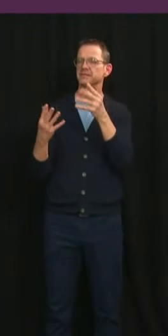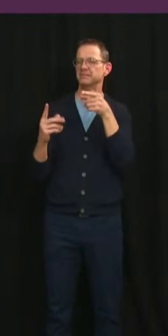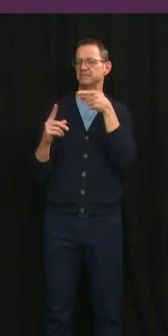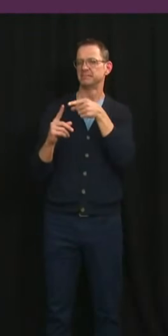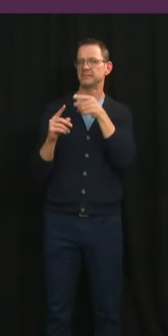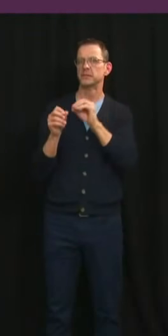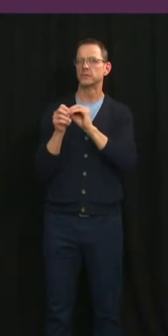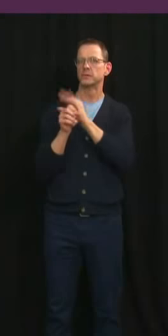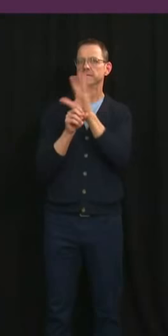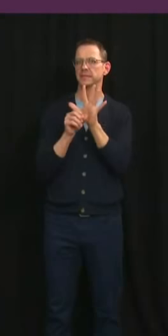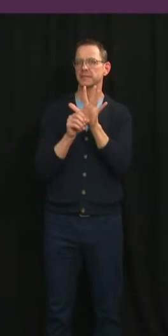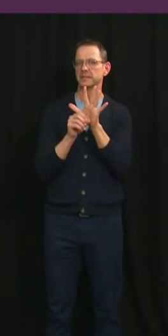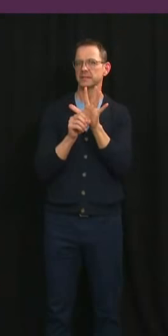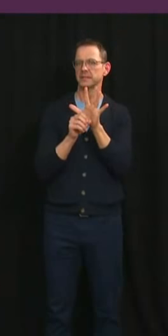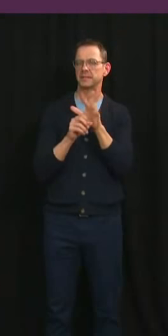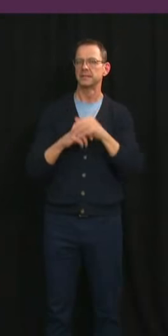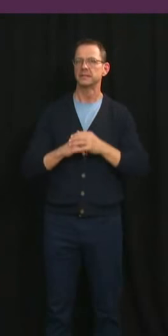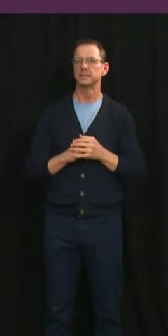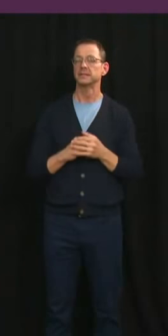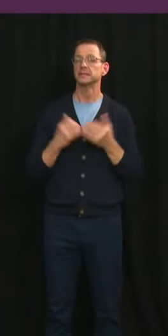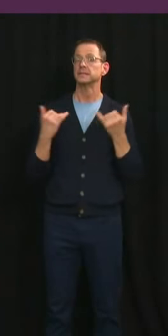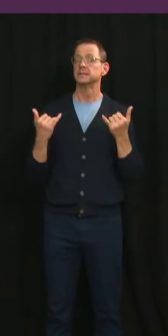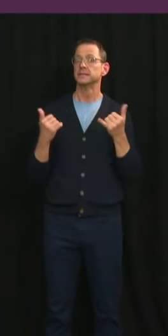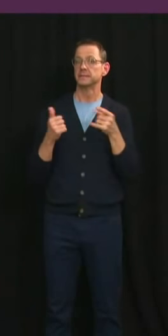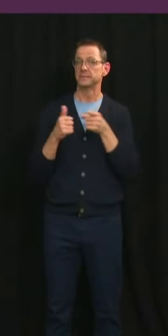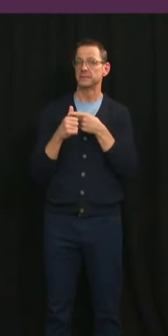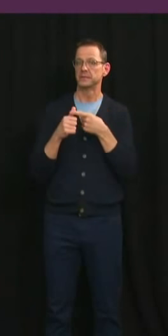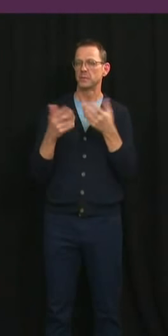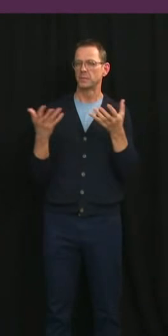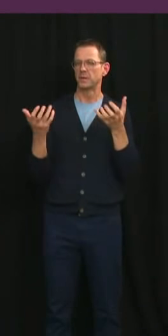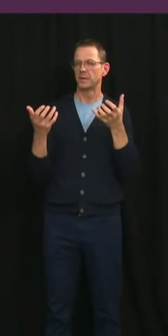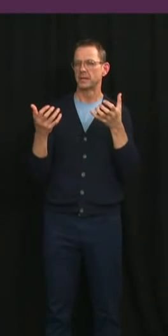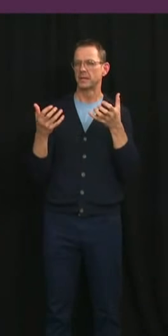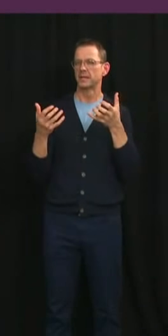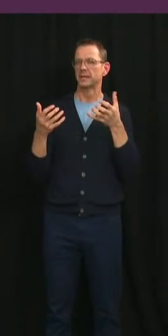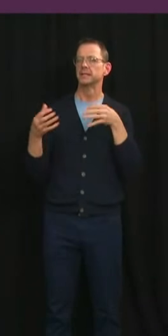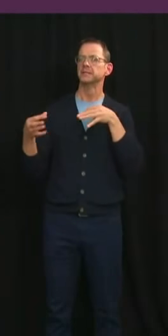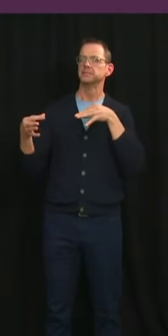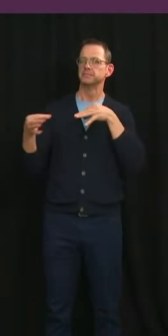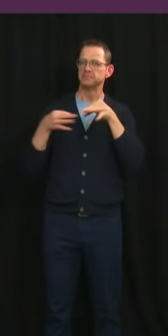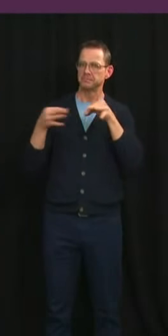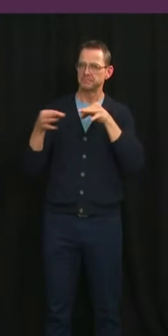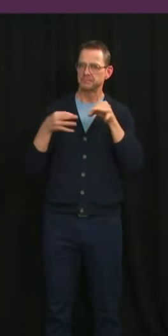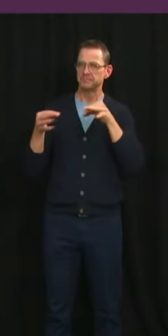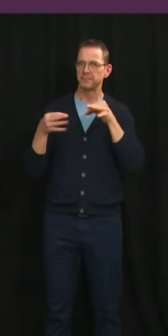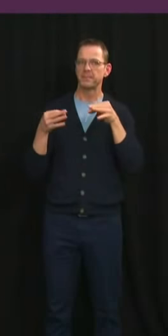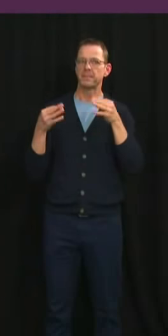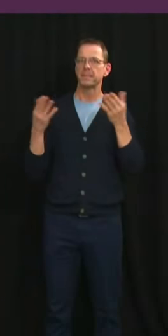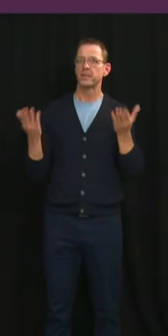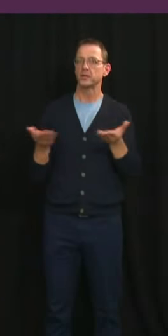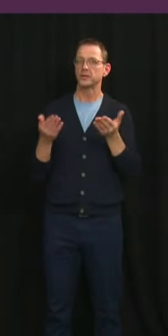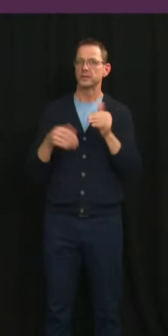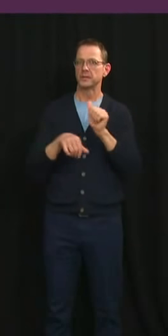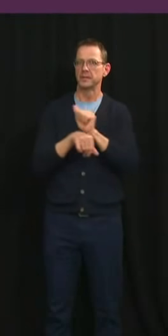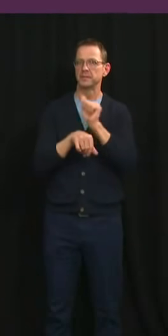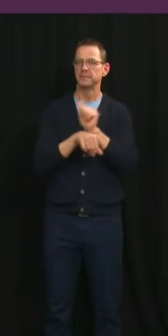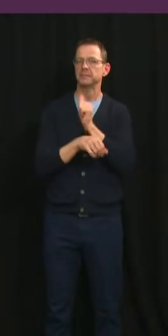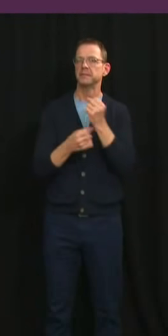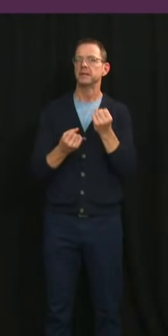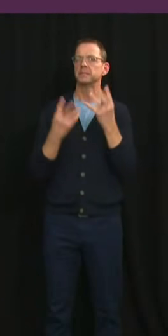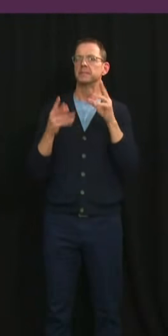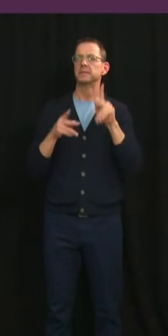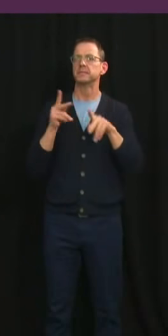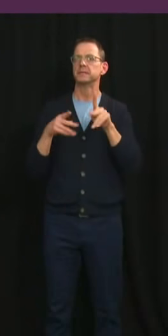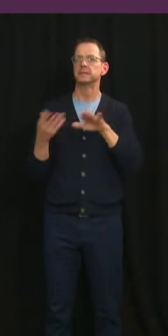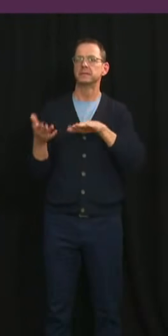top that today we saw that Alberta has now lost over 2,000 lives throughout the pandemic over the